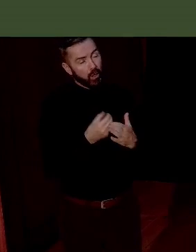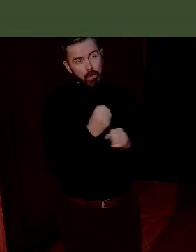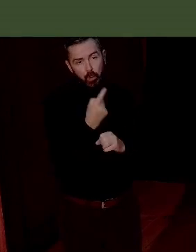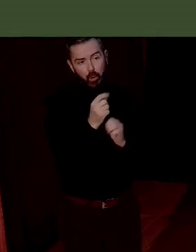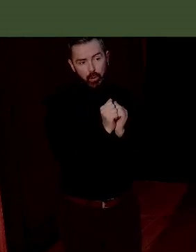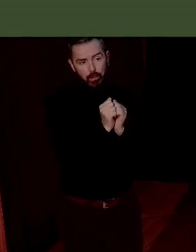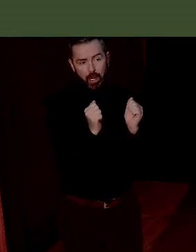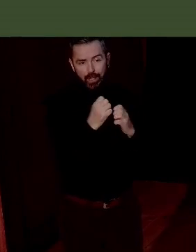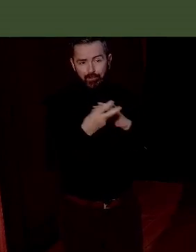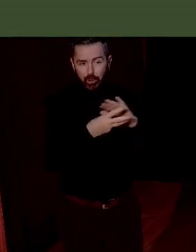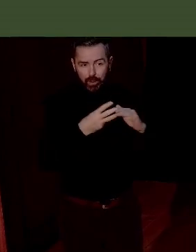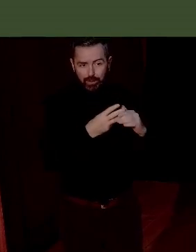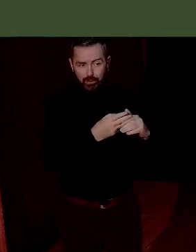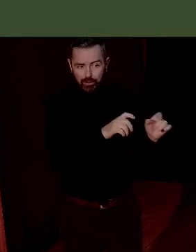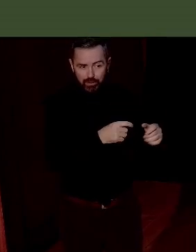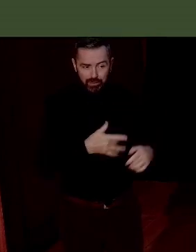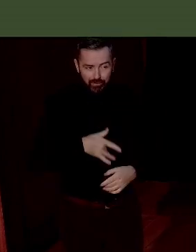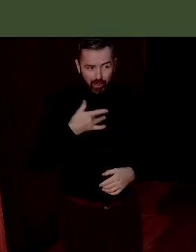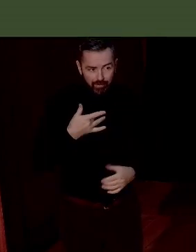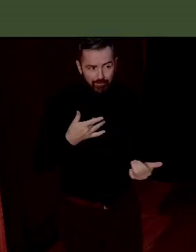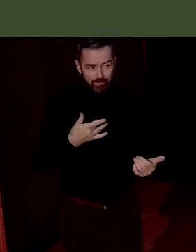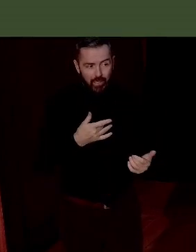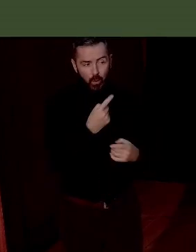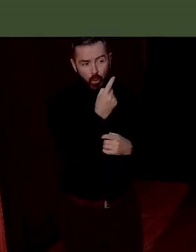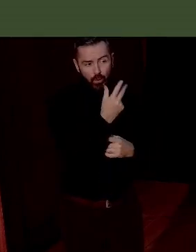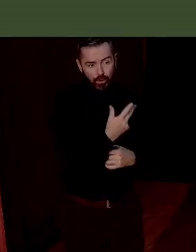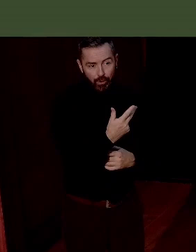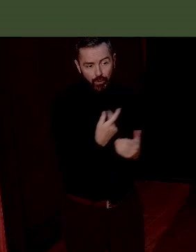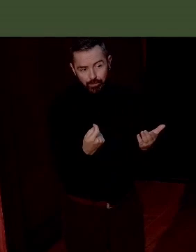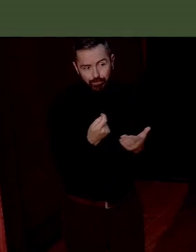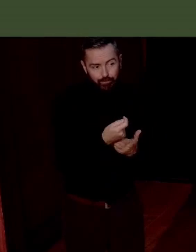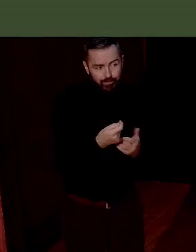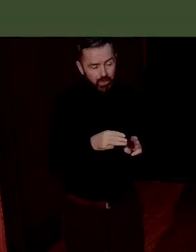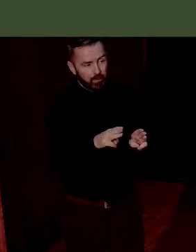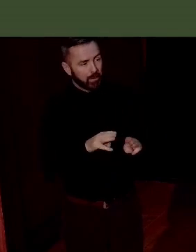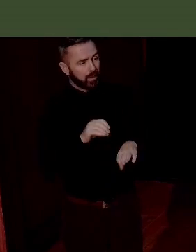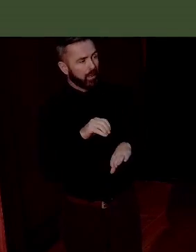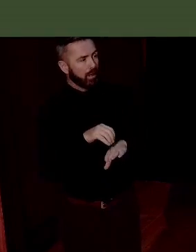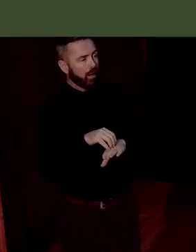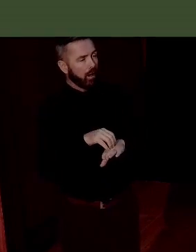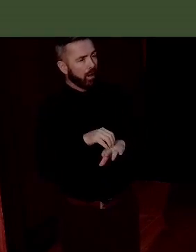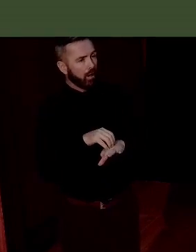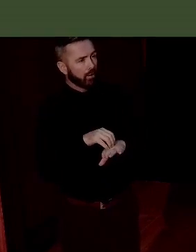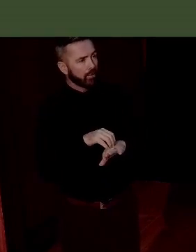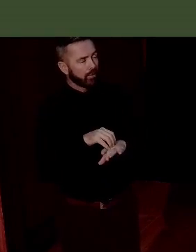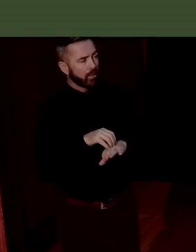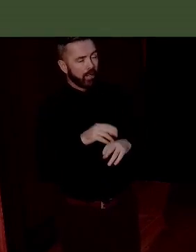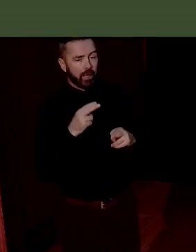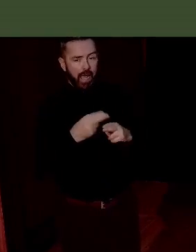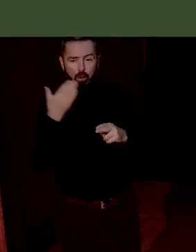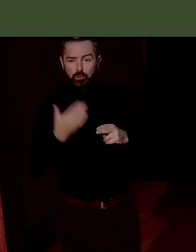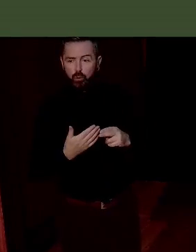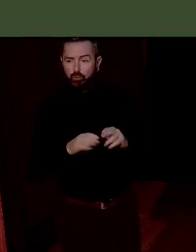roughly a pound a week to survive, and they are giving giving about a third of that money to people on outdoor